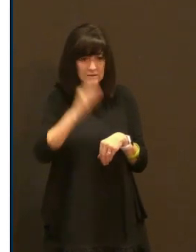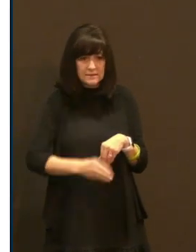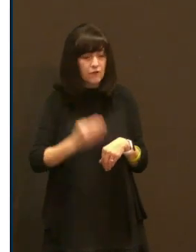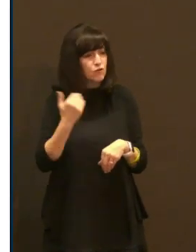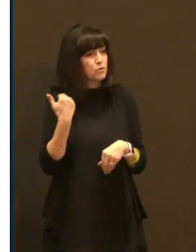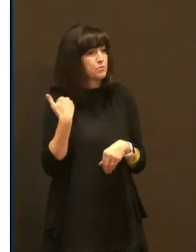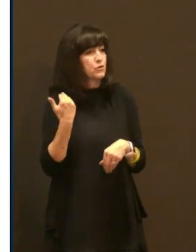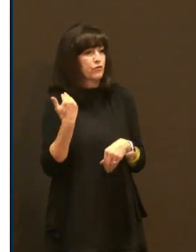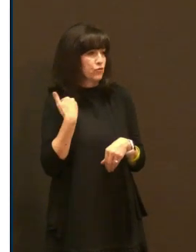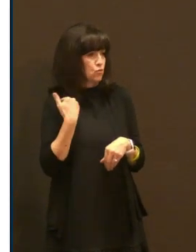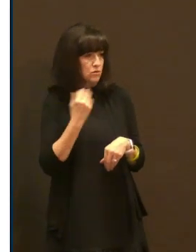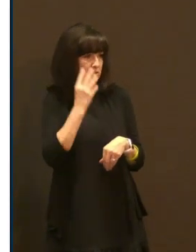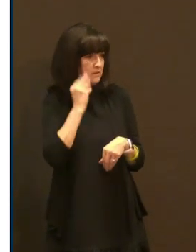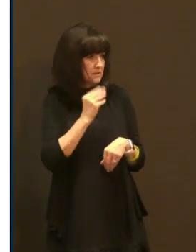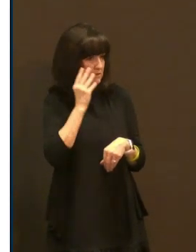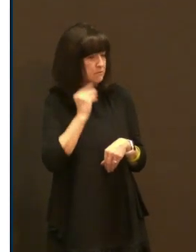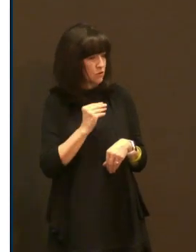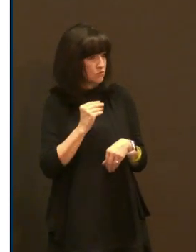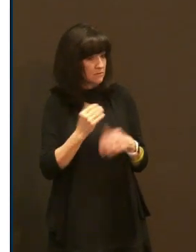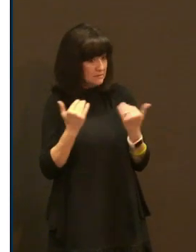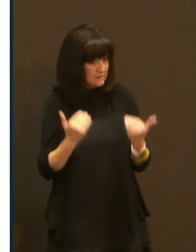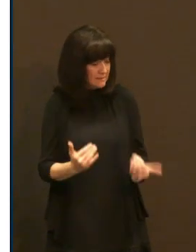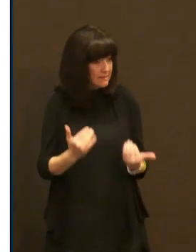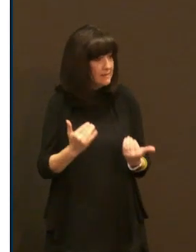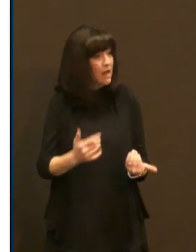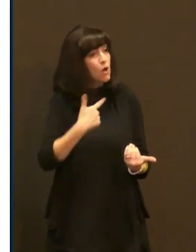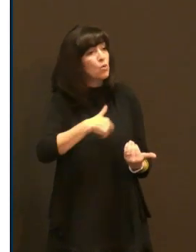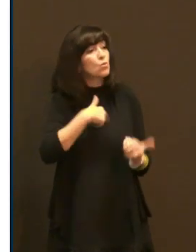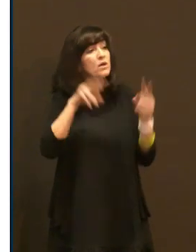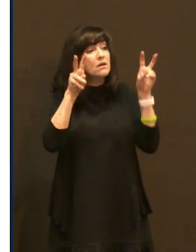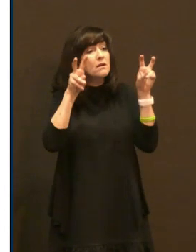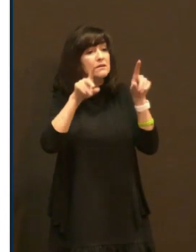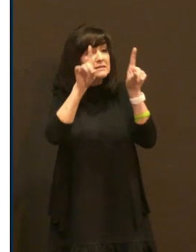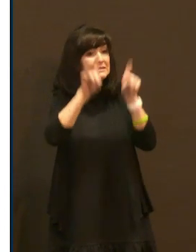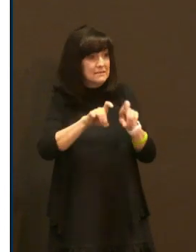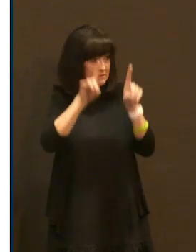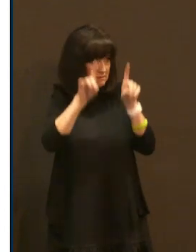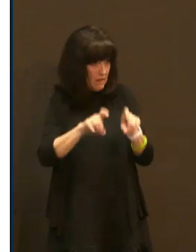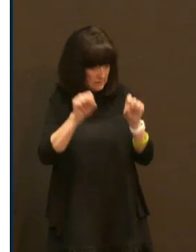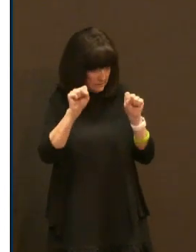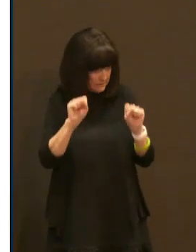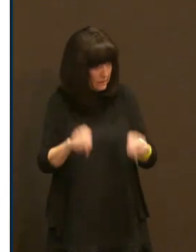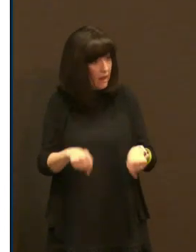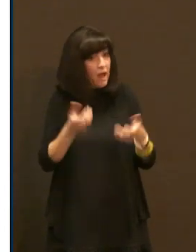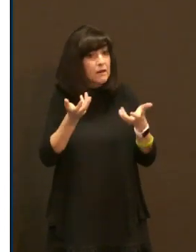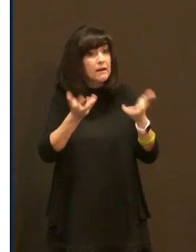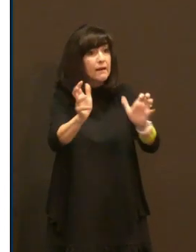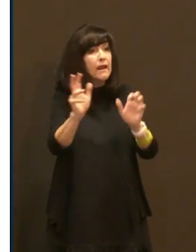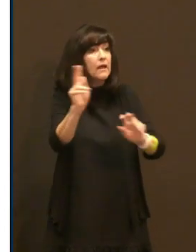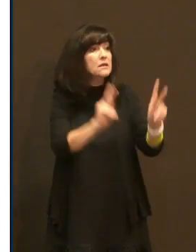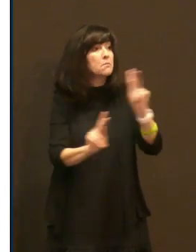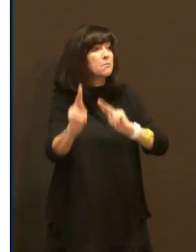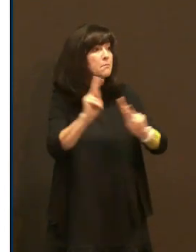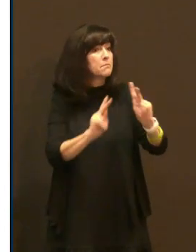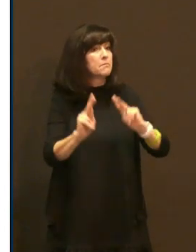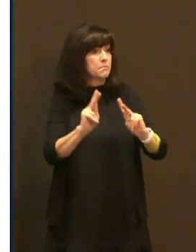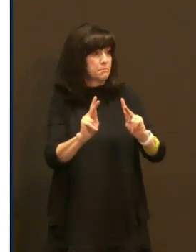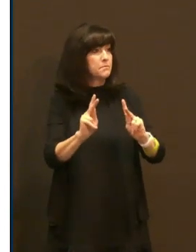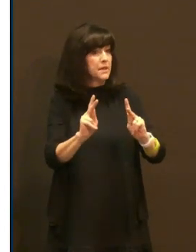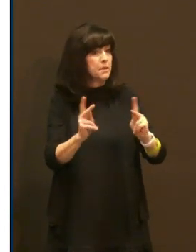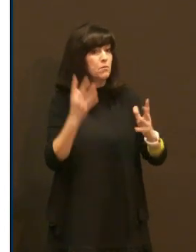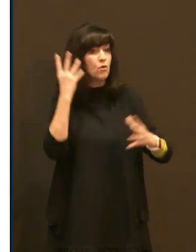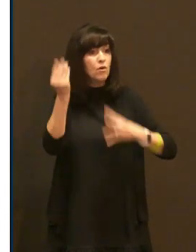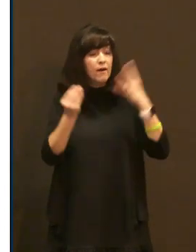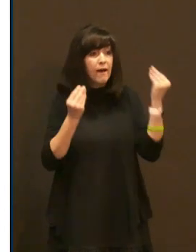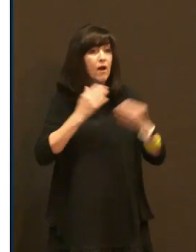that'll be the test. How effectively can we do it that way? Because that's the way we're going to manage it from